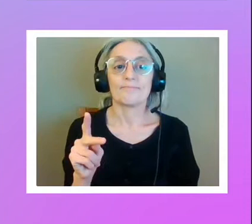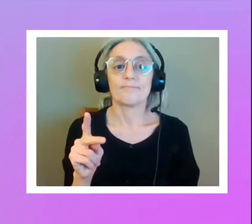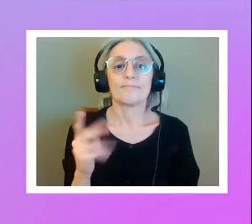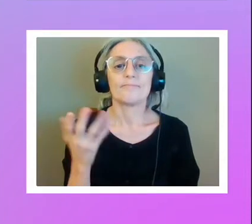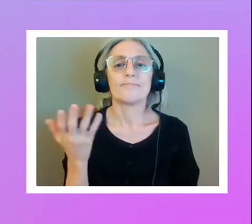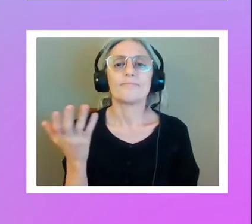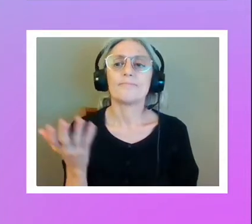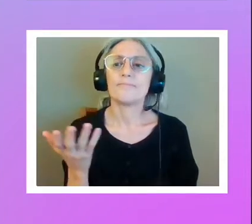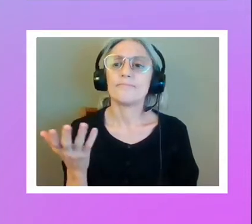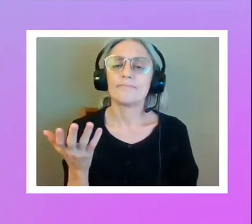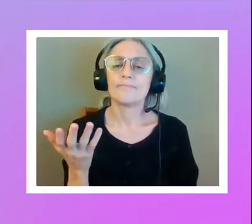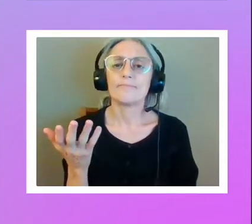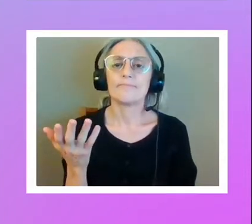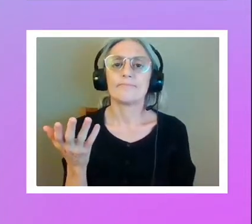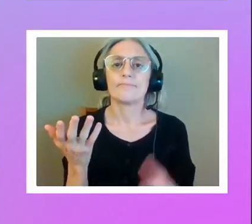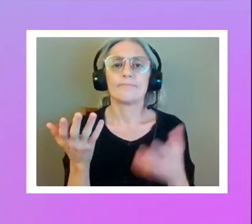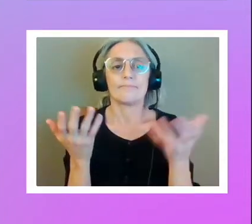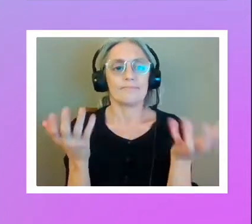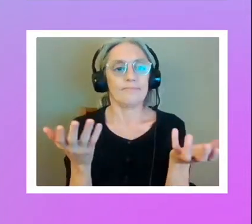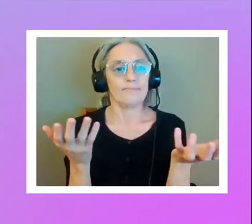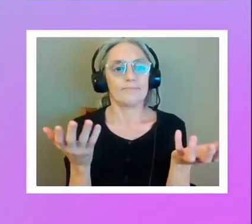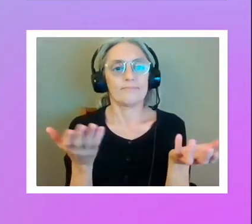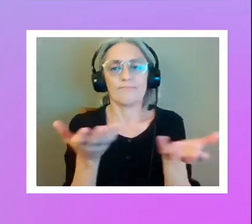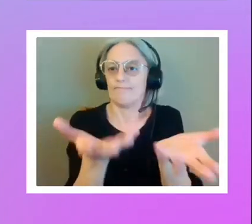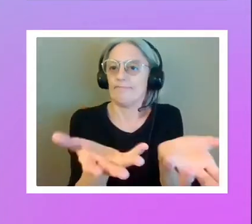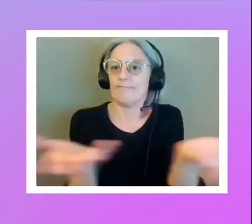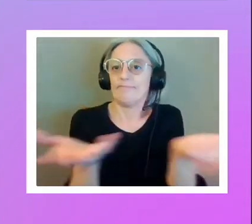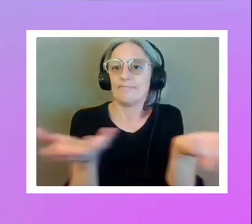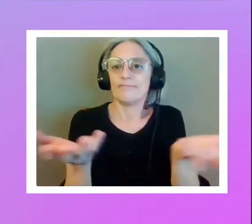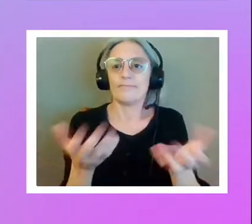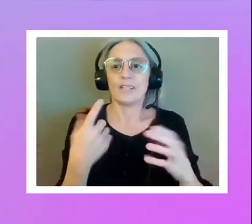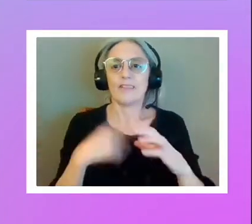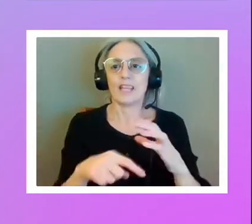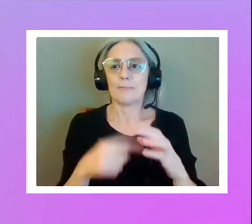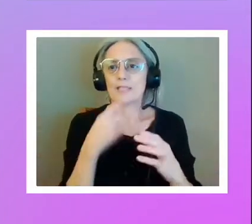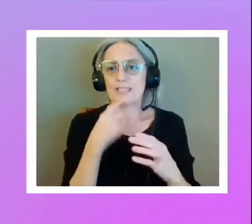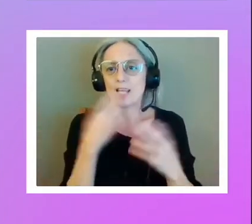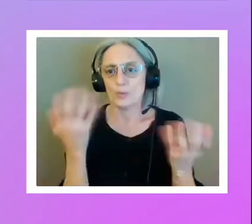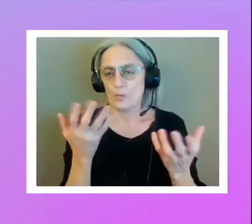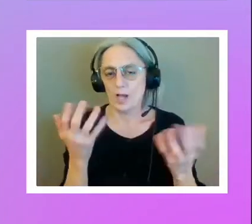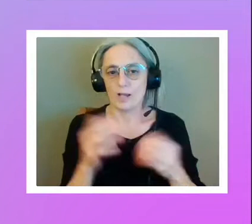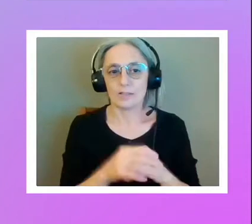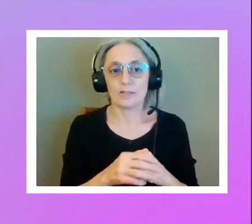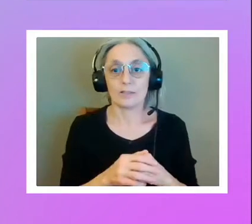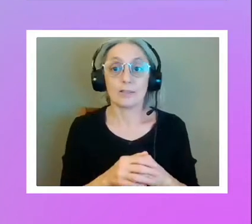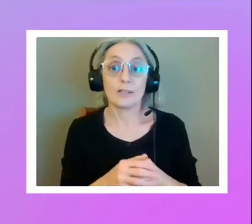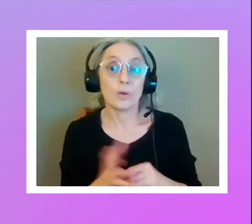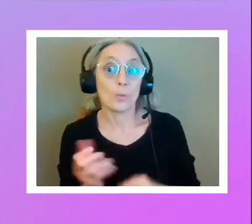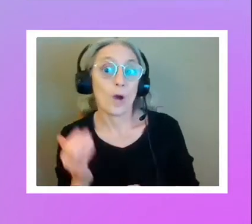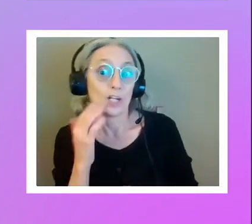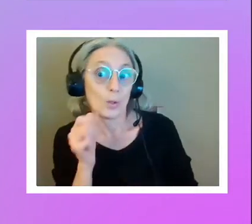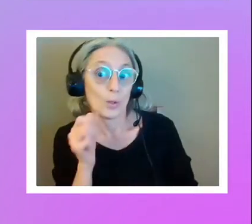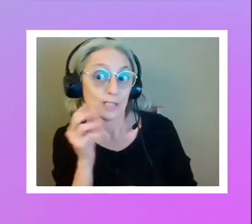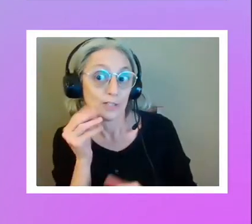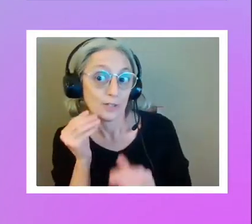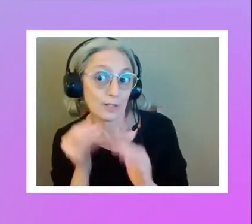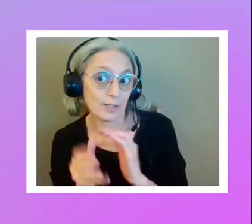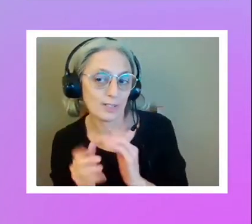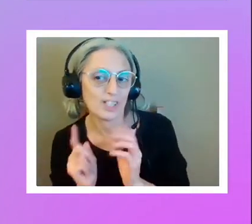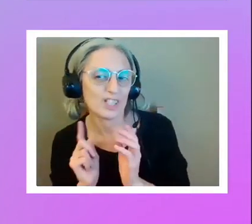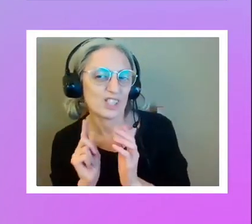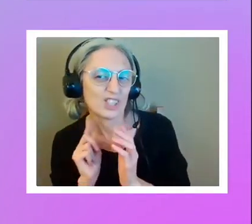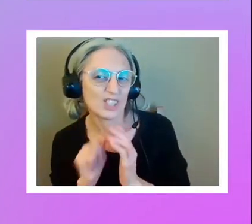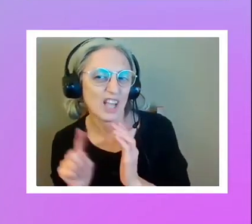what does this email say? It says, want to know a secret? Check this